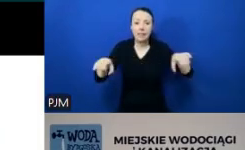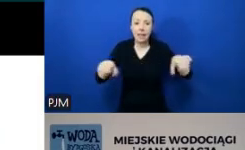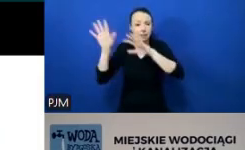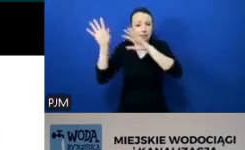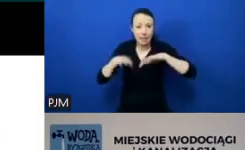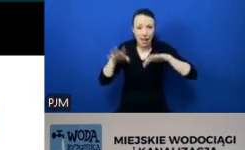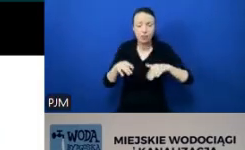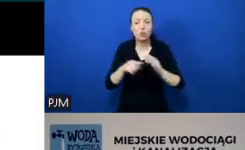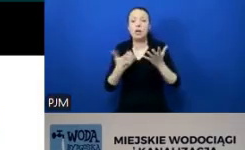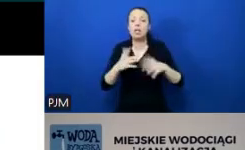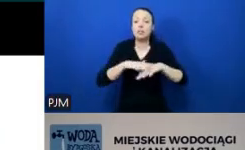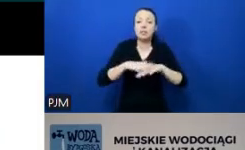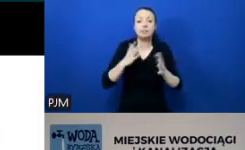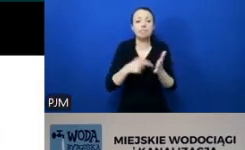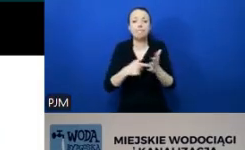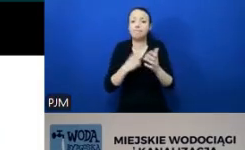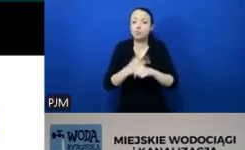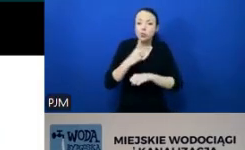drainage system.